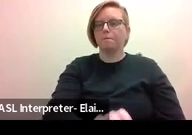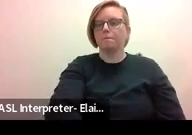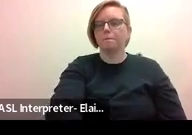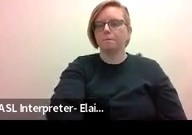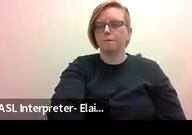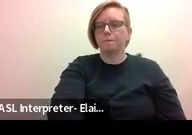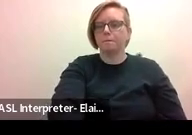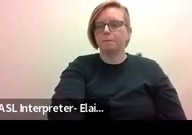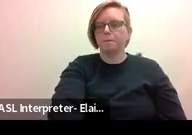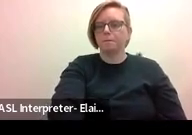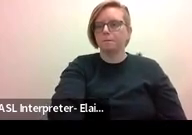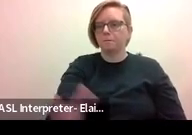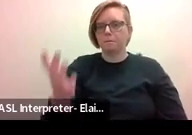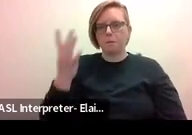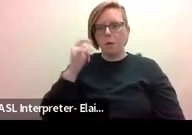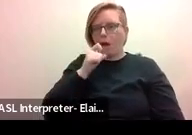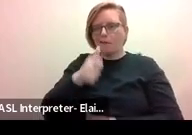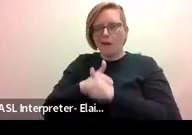Why is this not compliant?